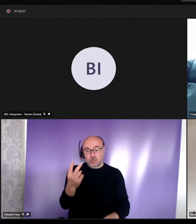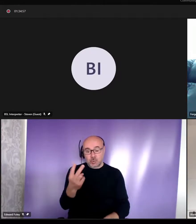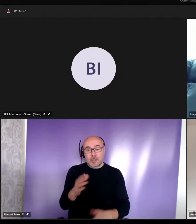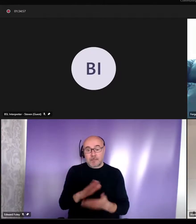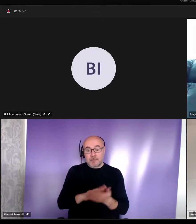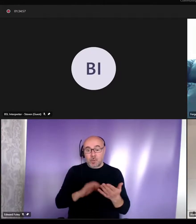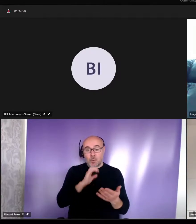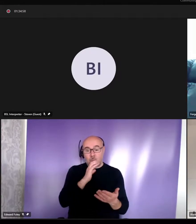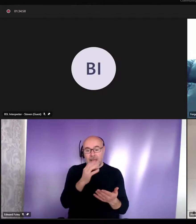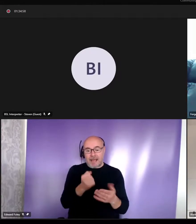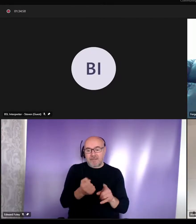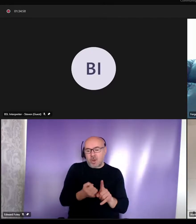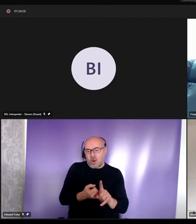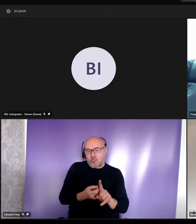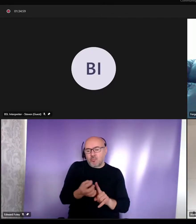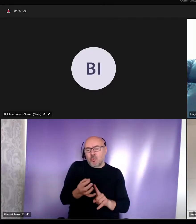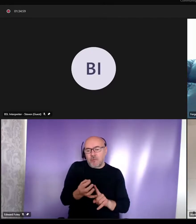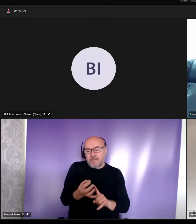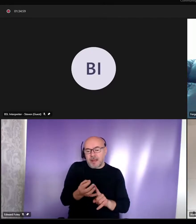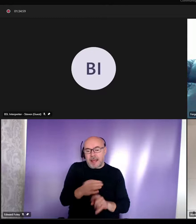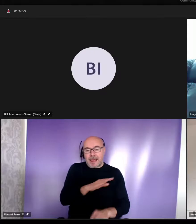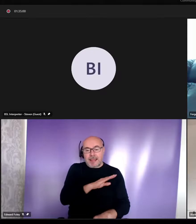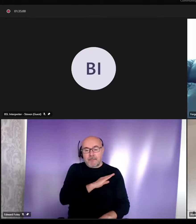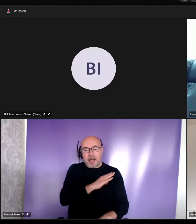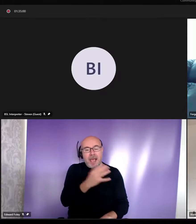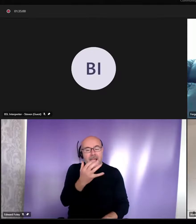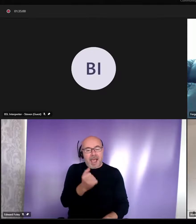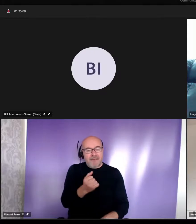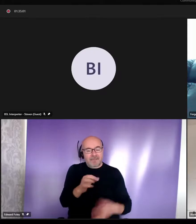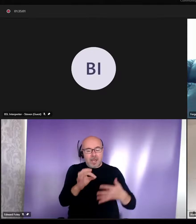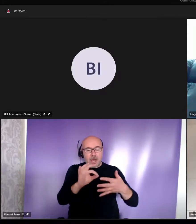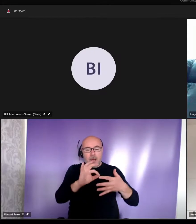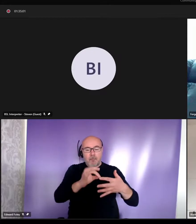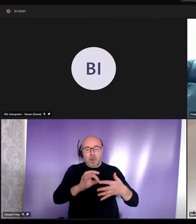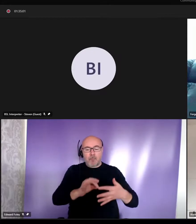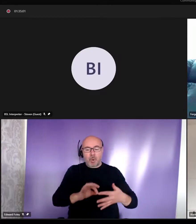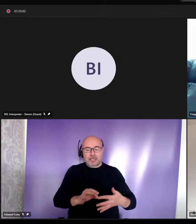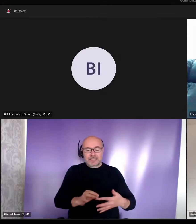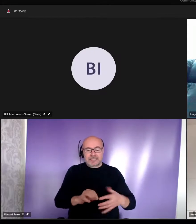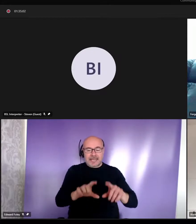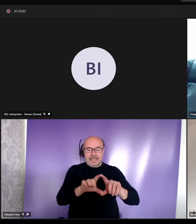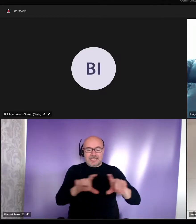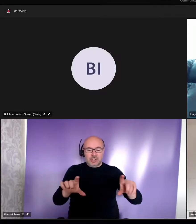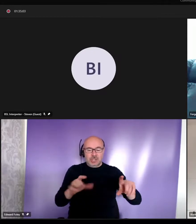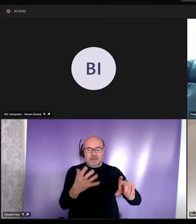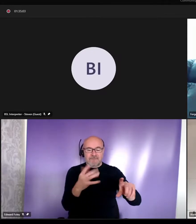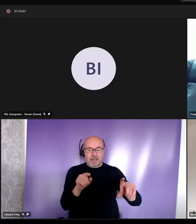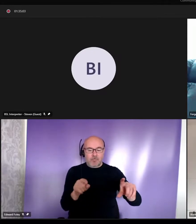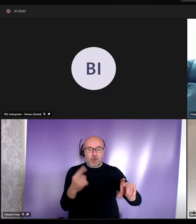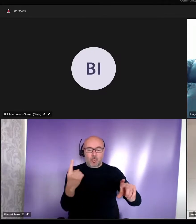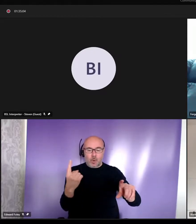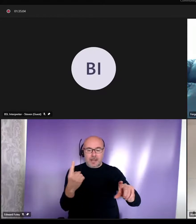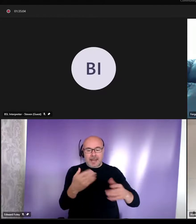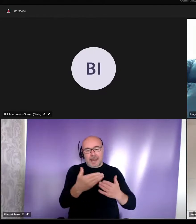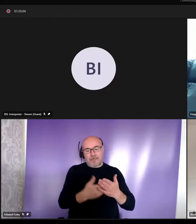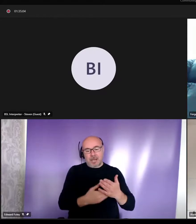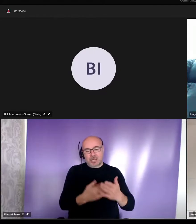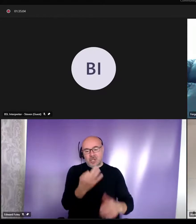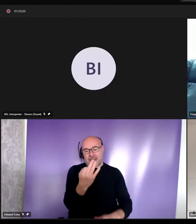to the park, and they're set out in the bullet points in section 5.1 at the top of page 85 in your